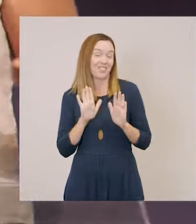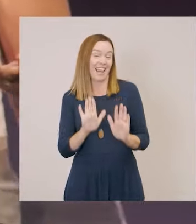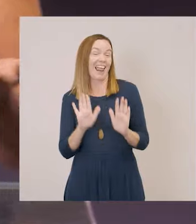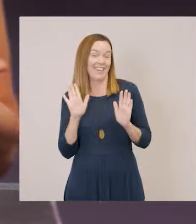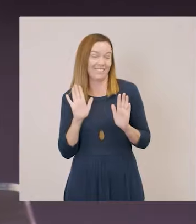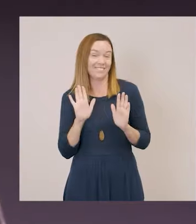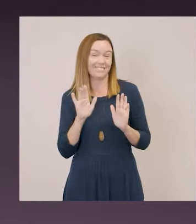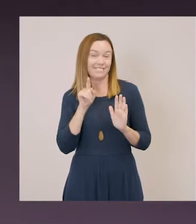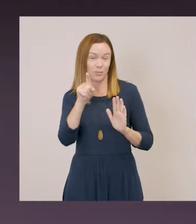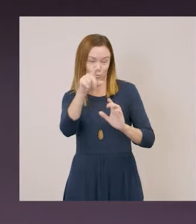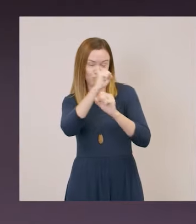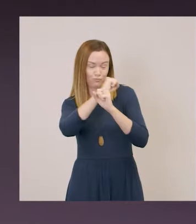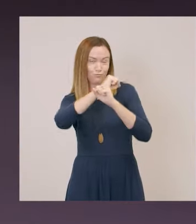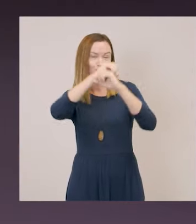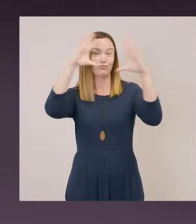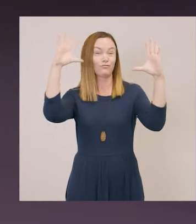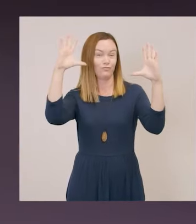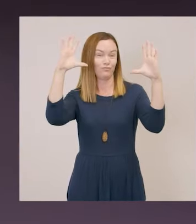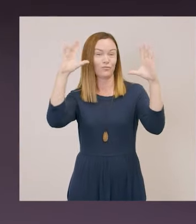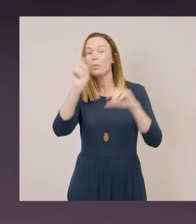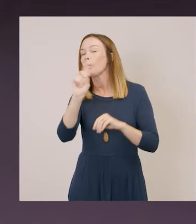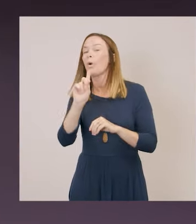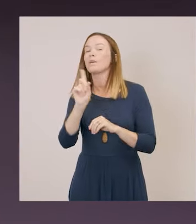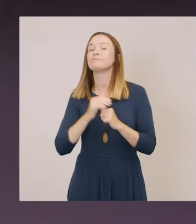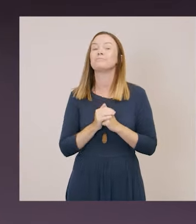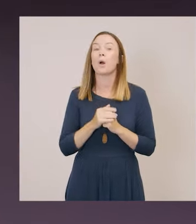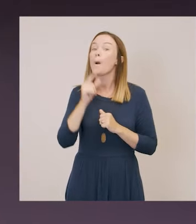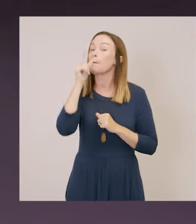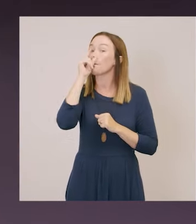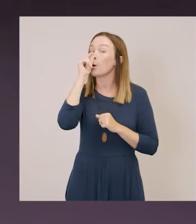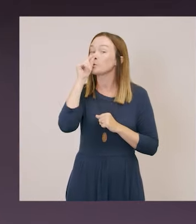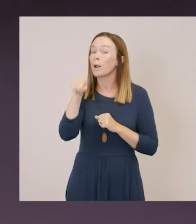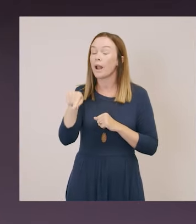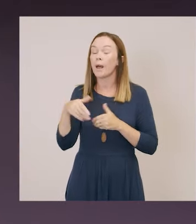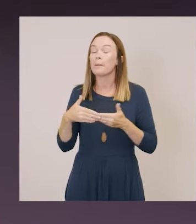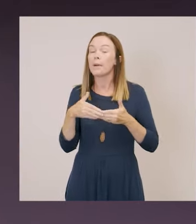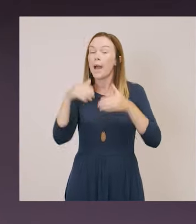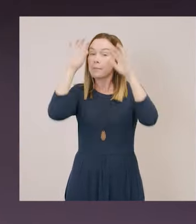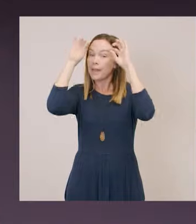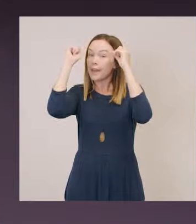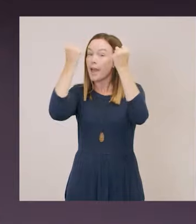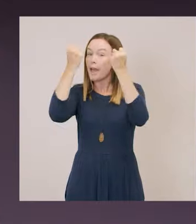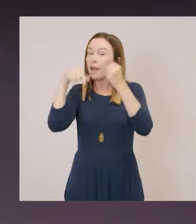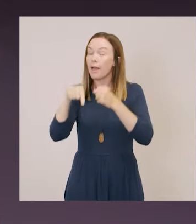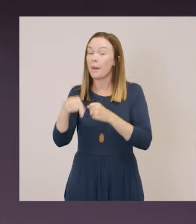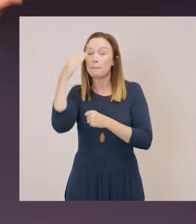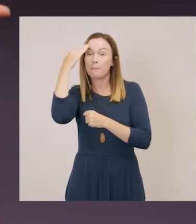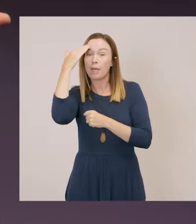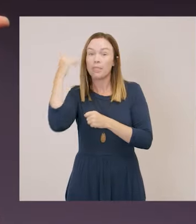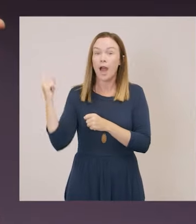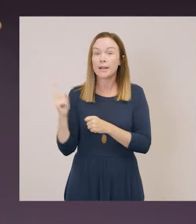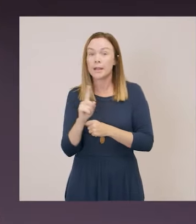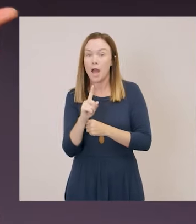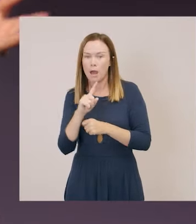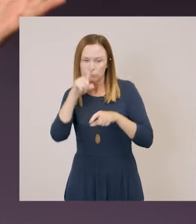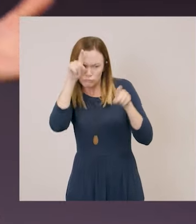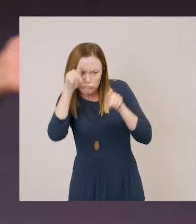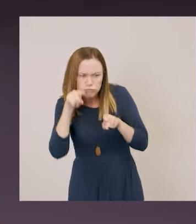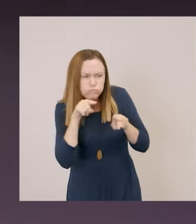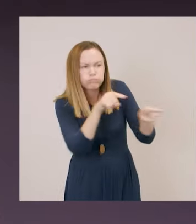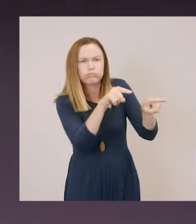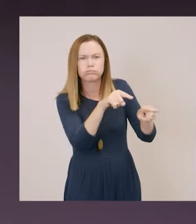I'm going to leave it to your imagination. Possibly the little calf's mum came along and like head-butted the